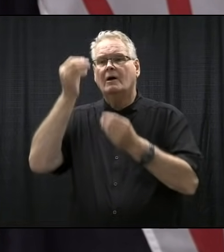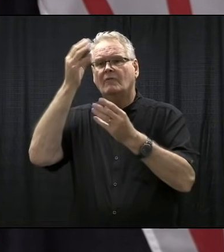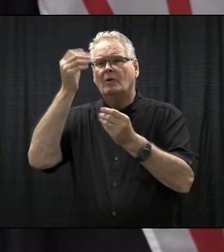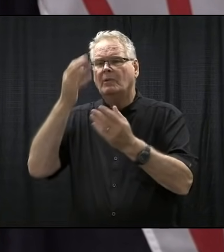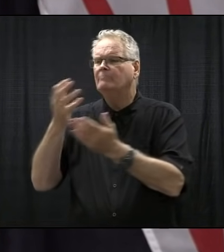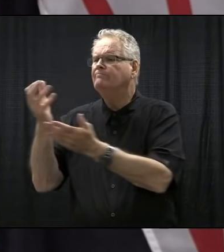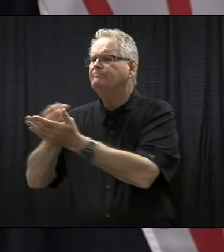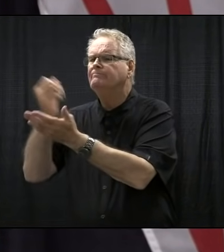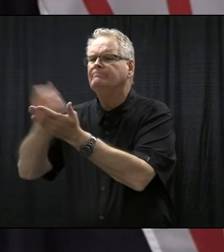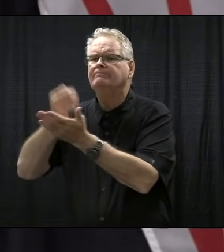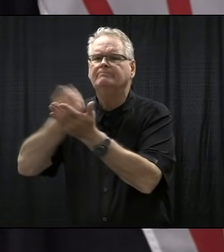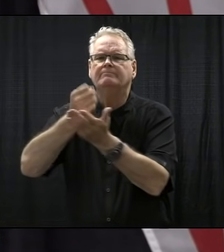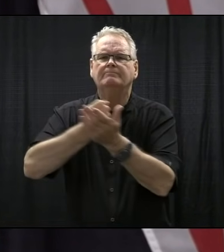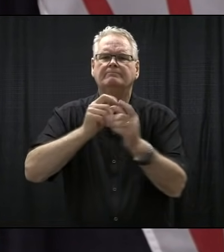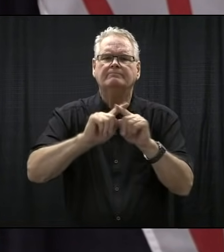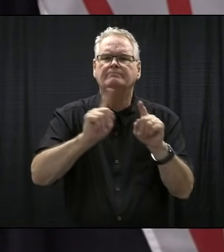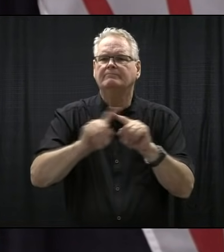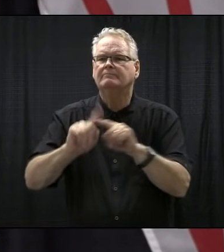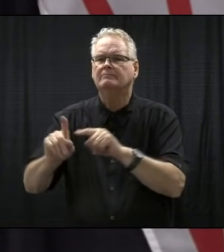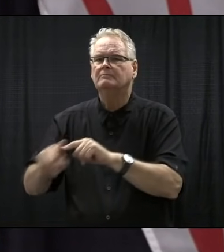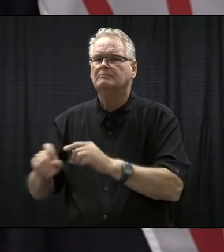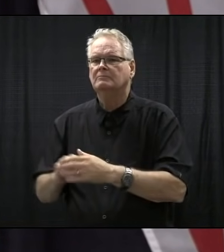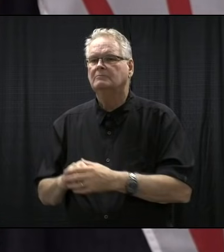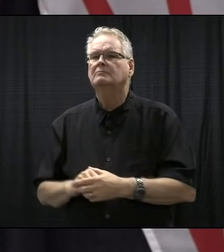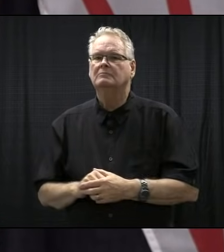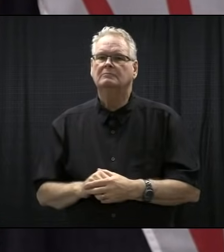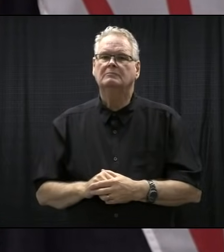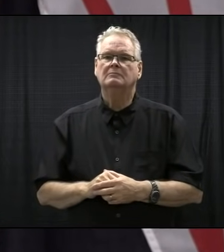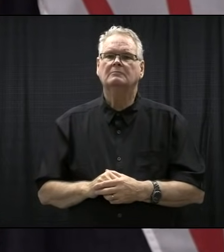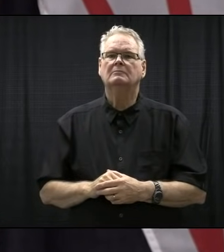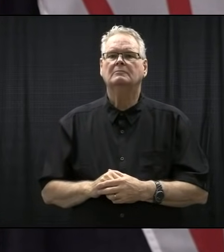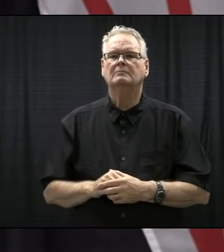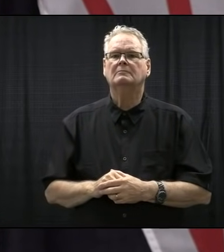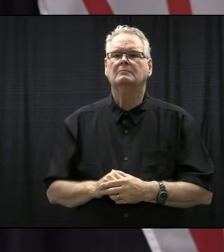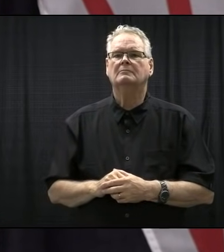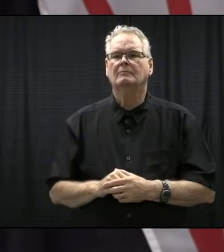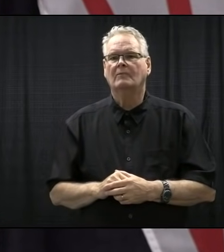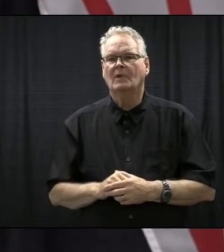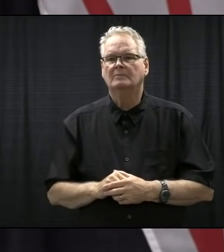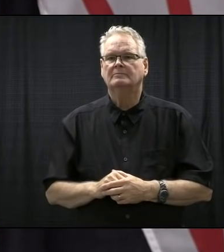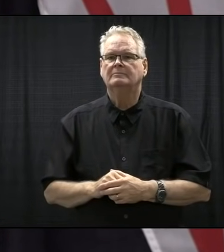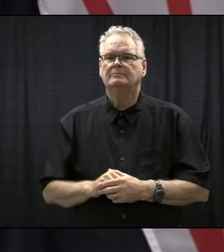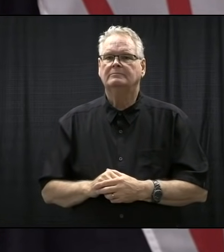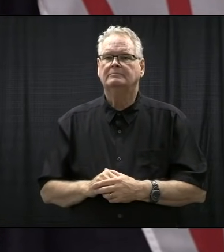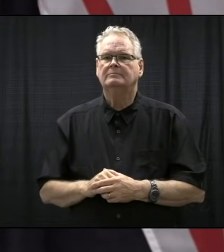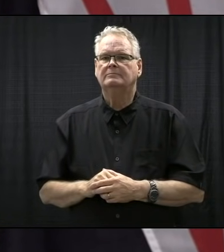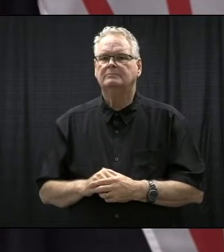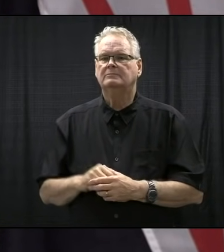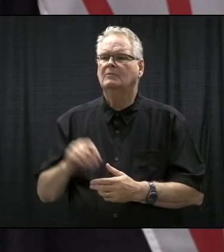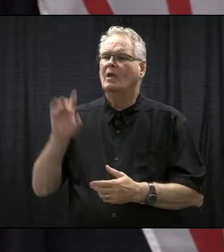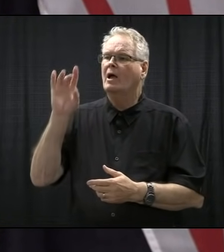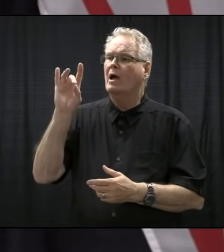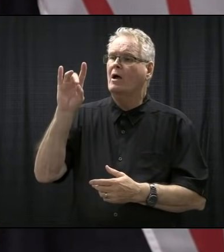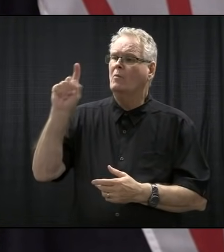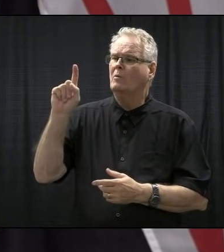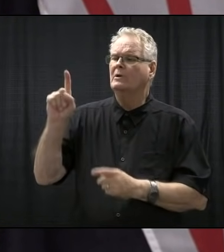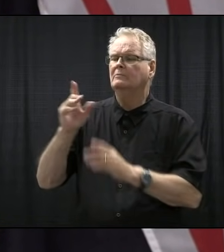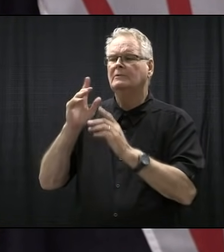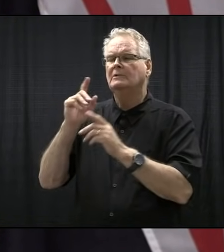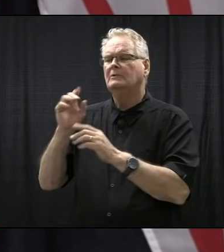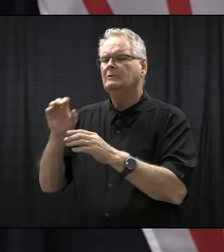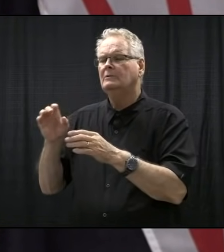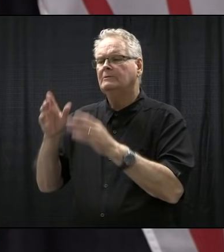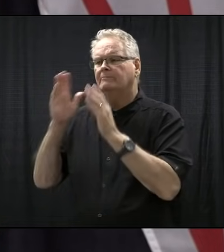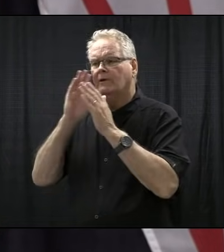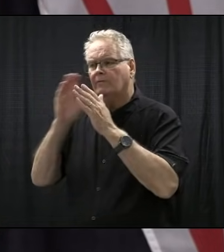the resources of 811 to the purposes for which it was originally intended. So once again, I would